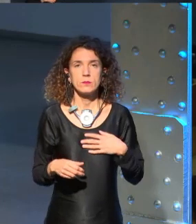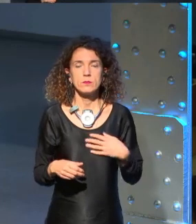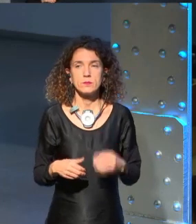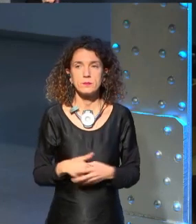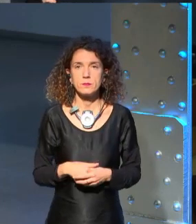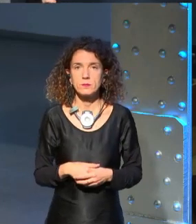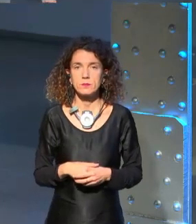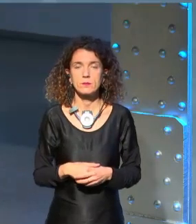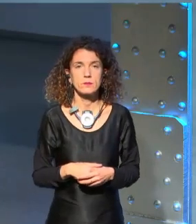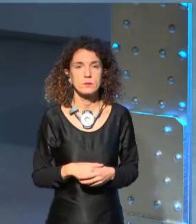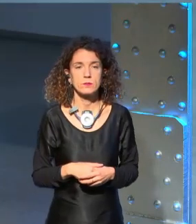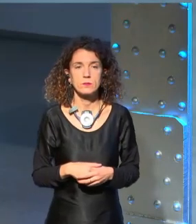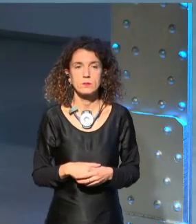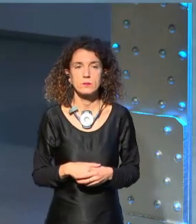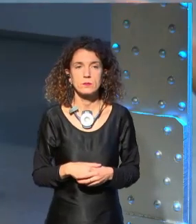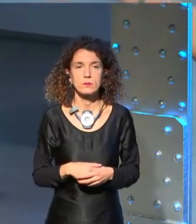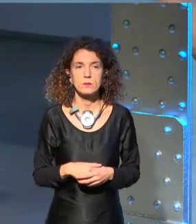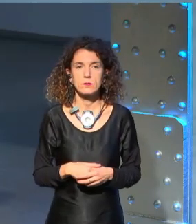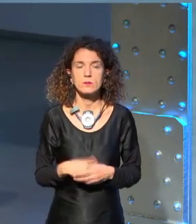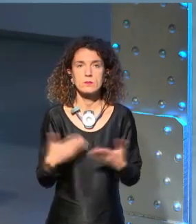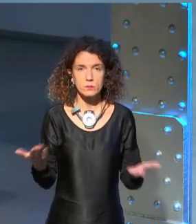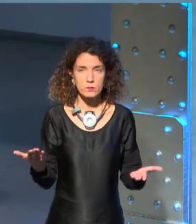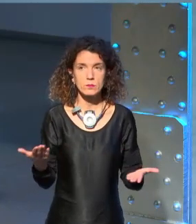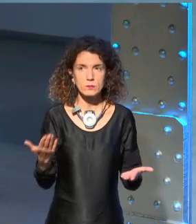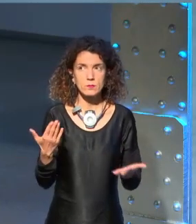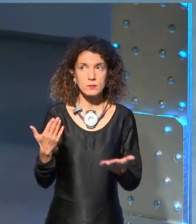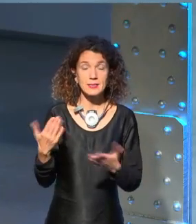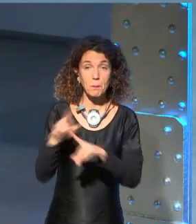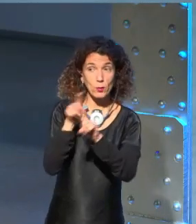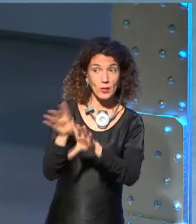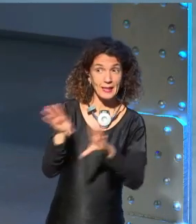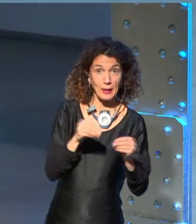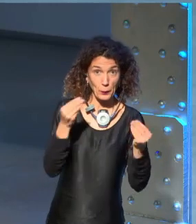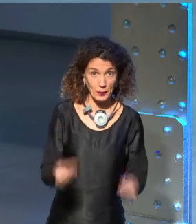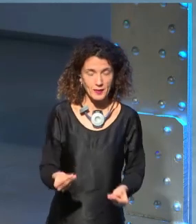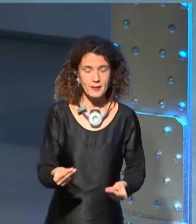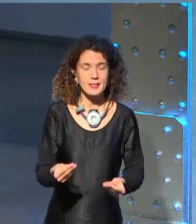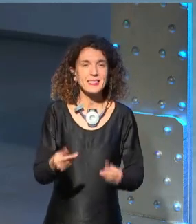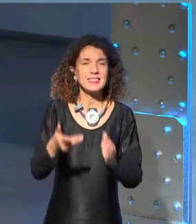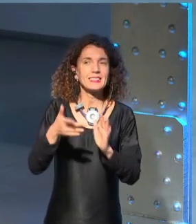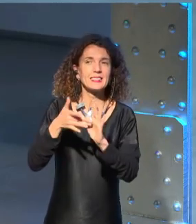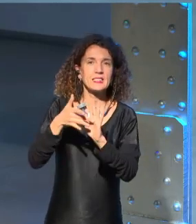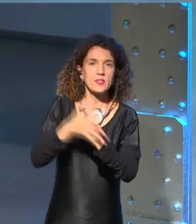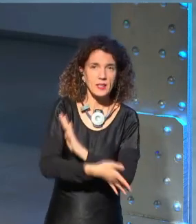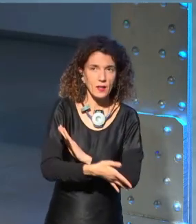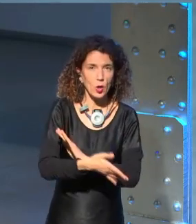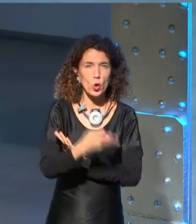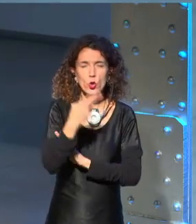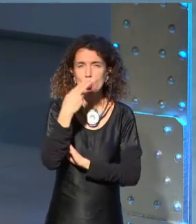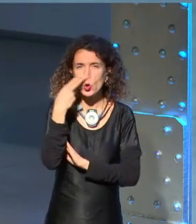I guess what I'm saying, if I'm understanding the question right, it isn't so much a matter. I'm not so much interested